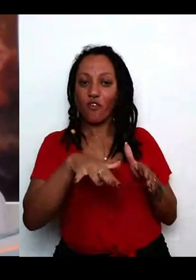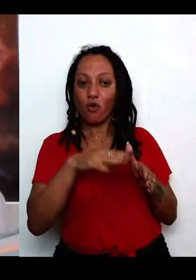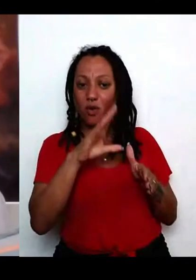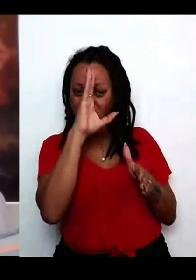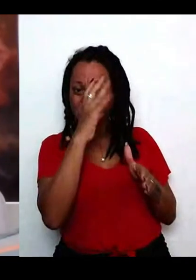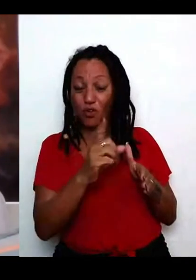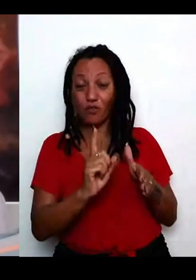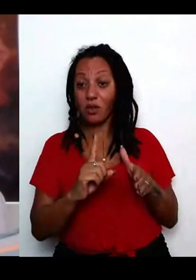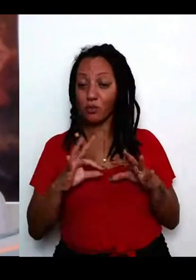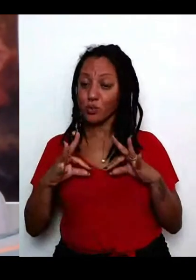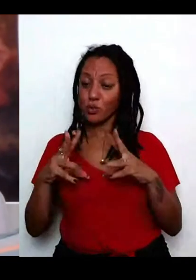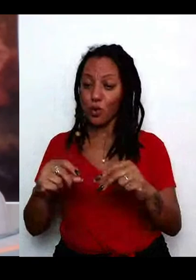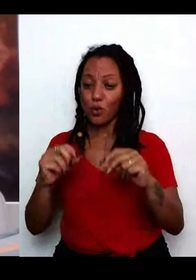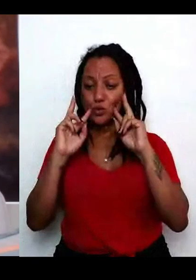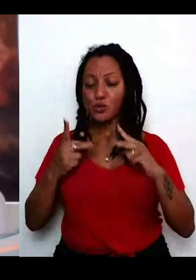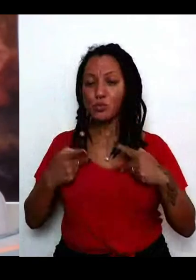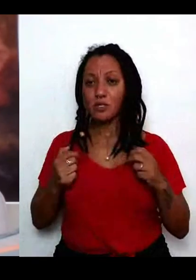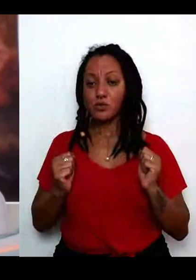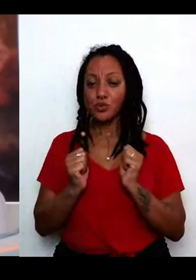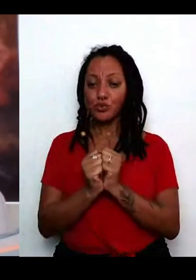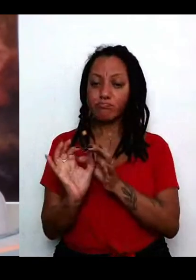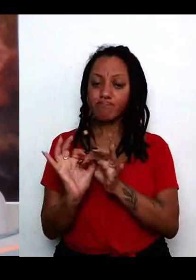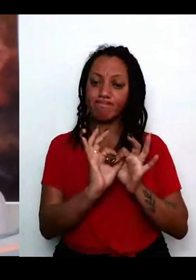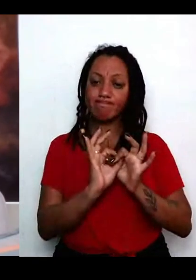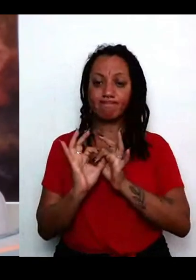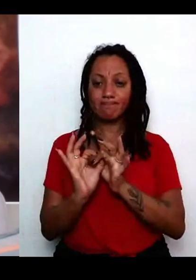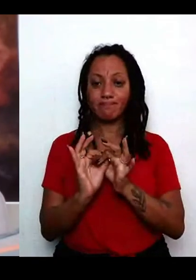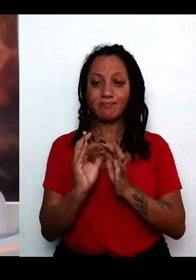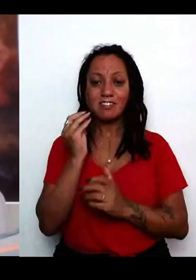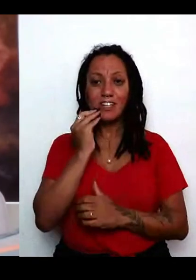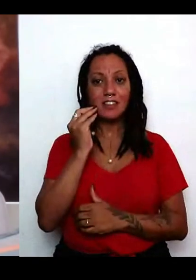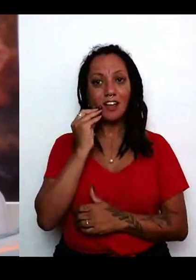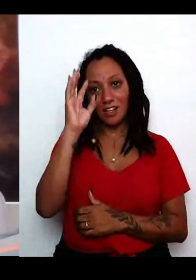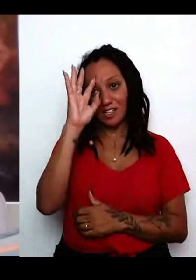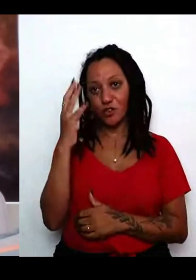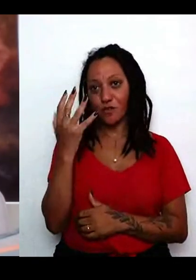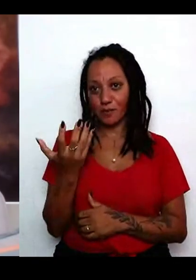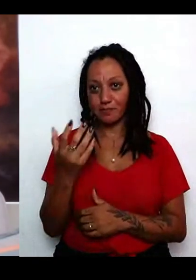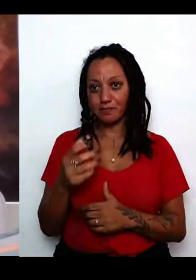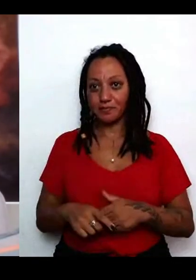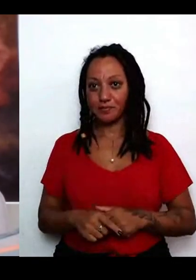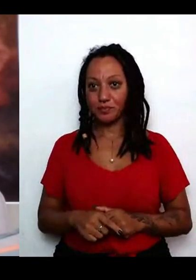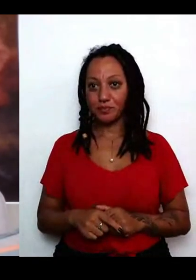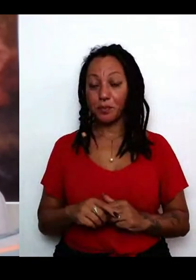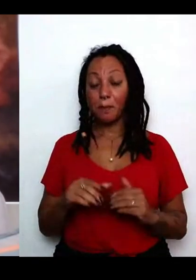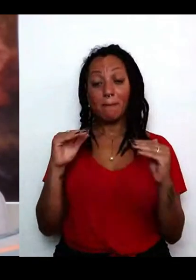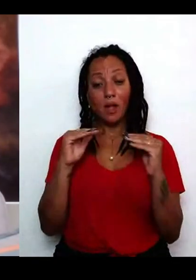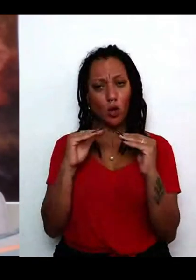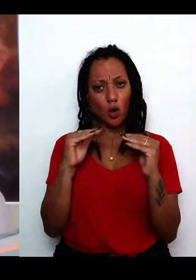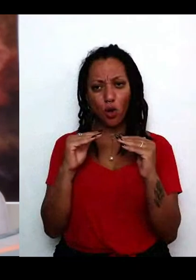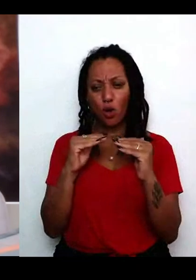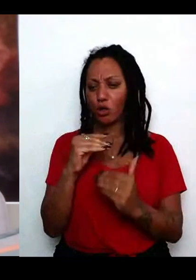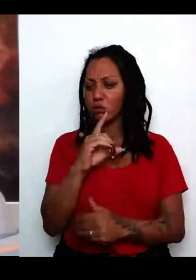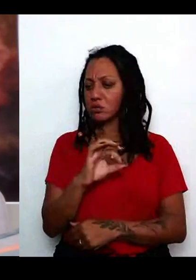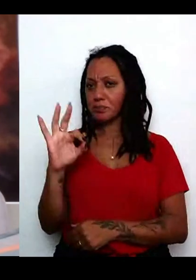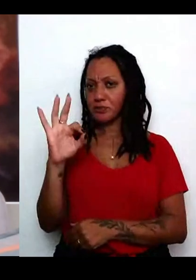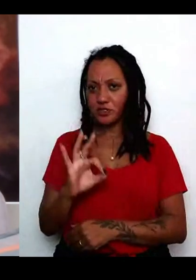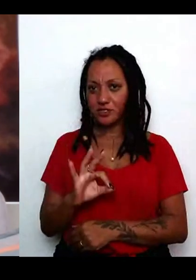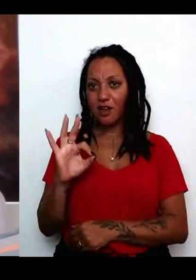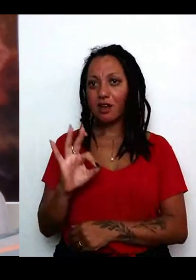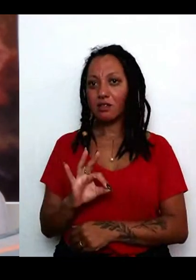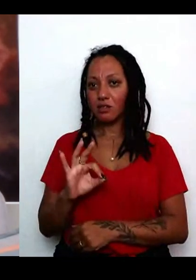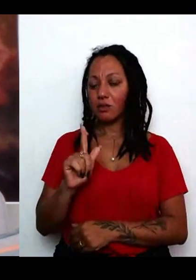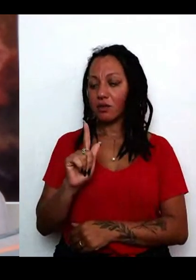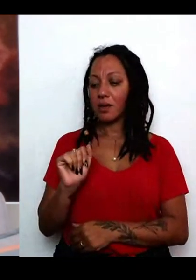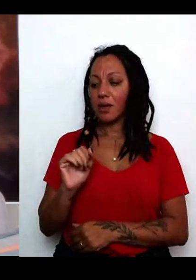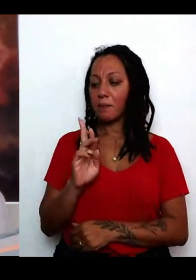address what's happening I mean I totally agree with you Gabriel is the greatest Challenge and you it's the